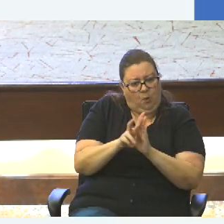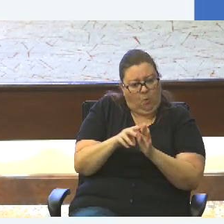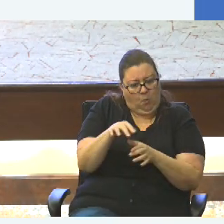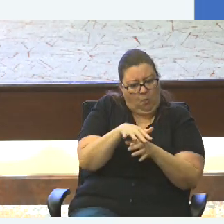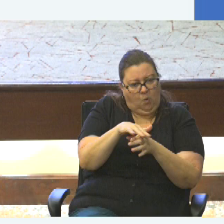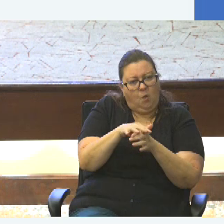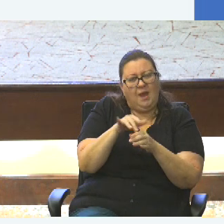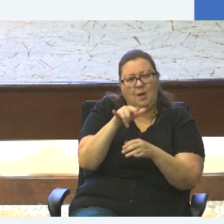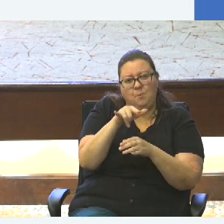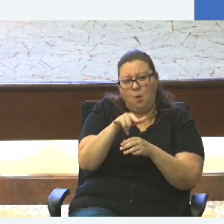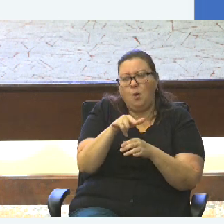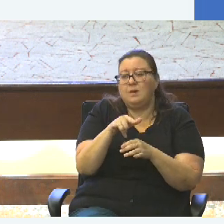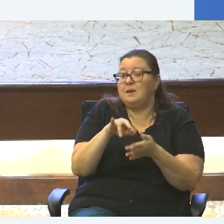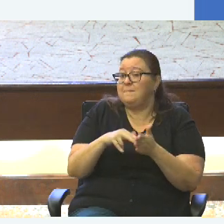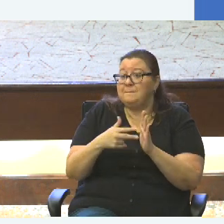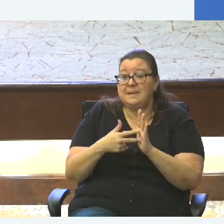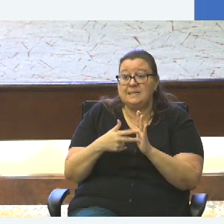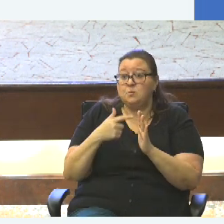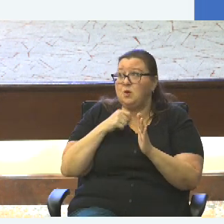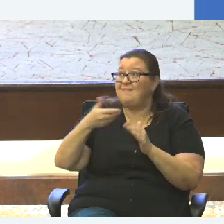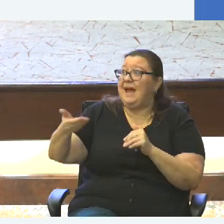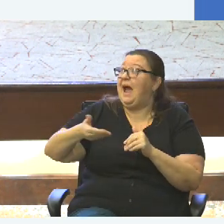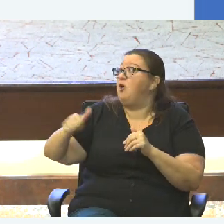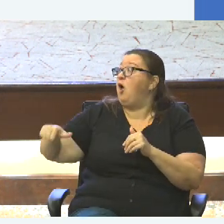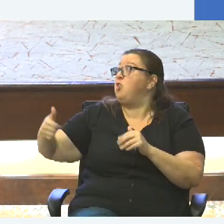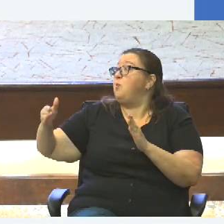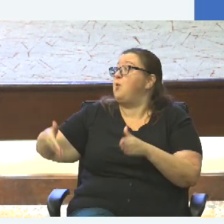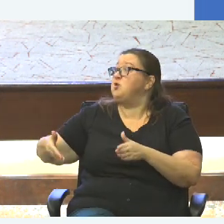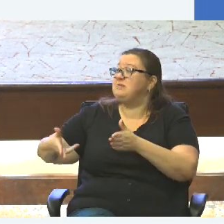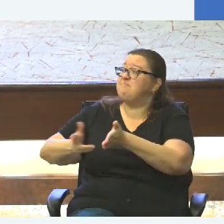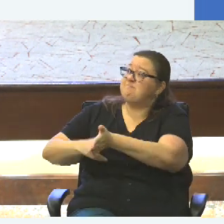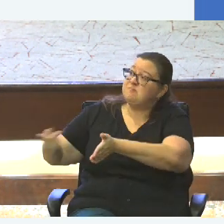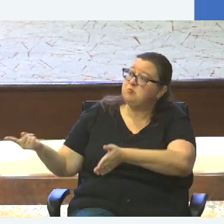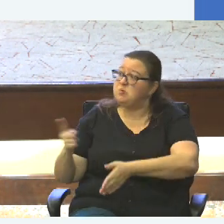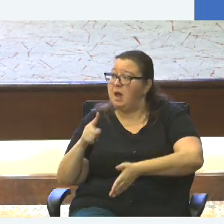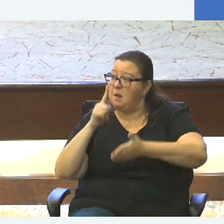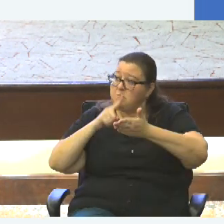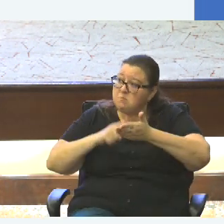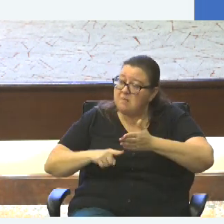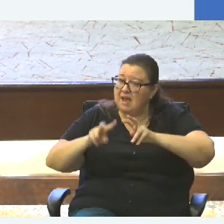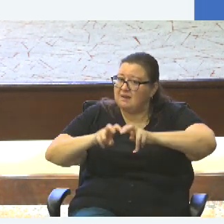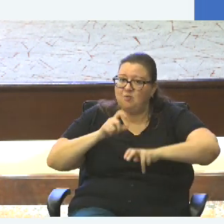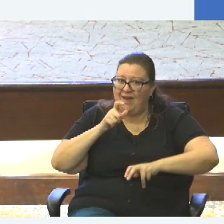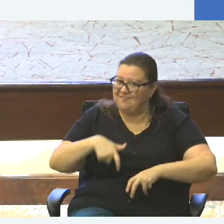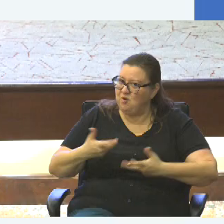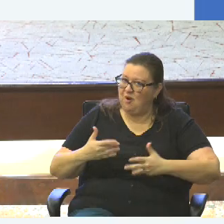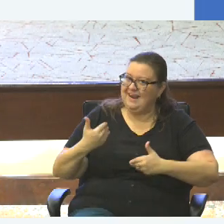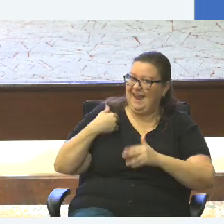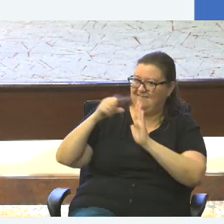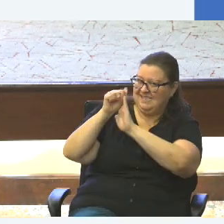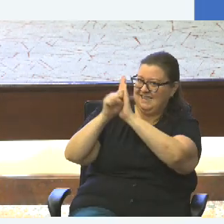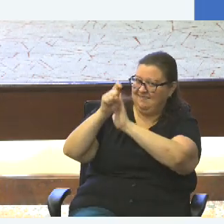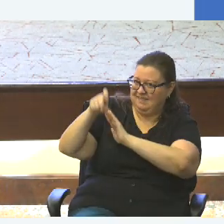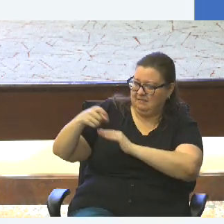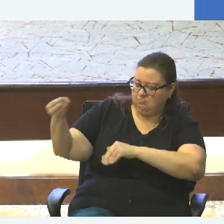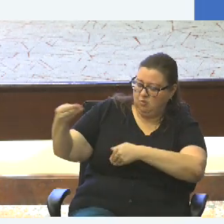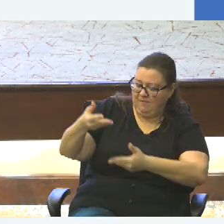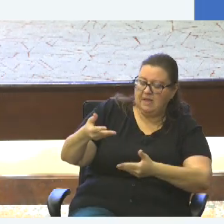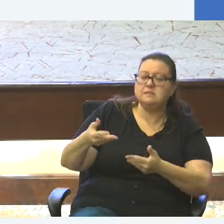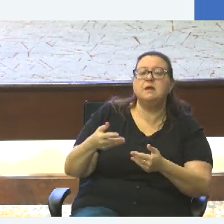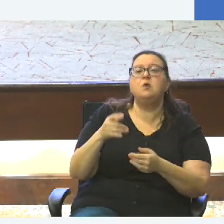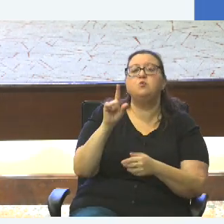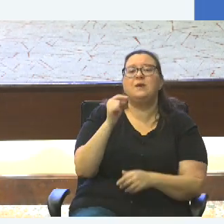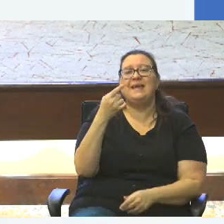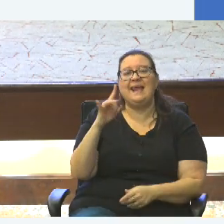Airport that we did not have to hire a consultant to perform. The most recent study was done in 2018. It was supposed to have been